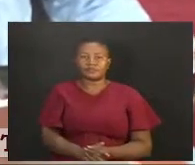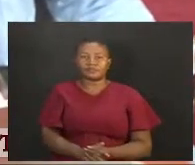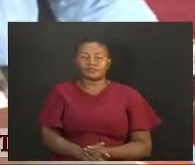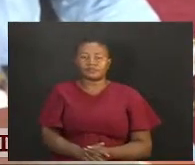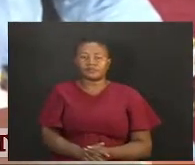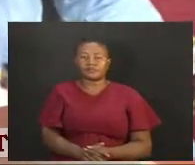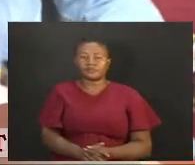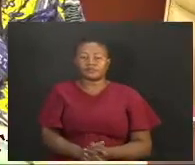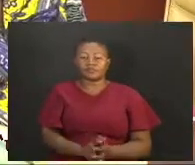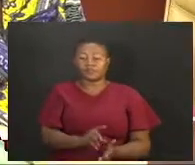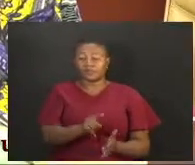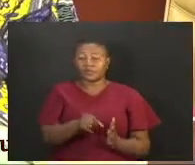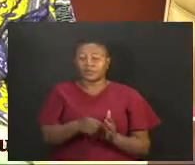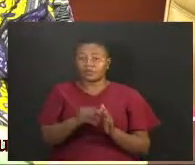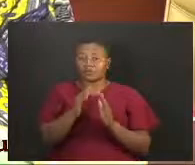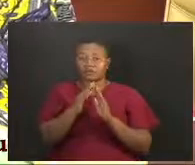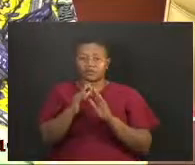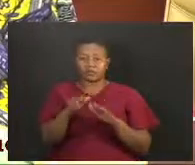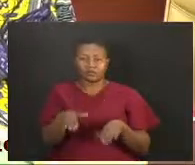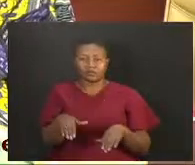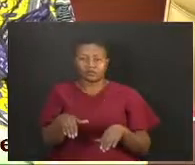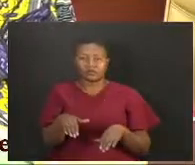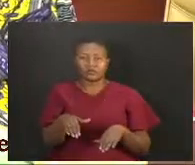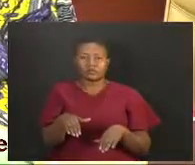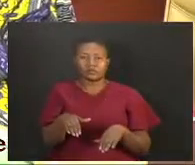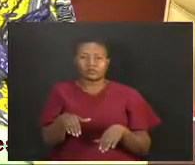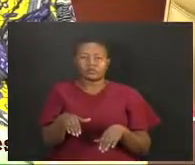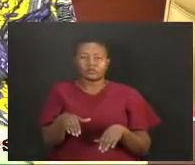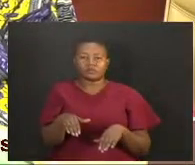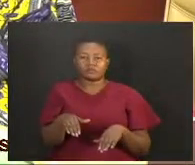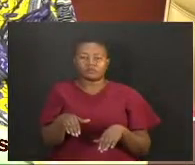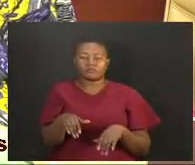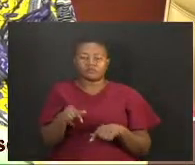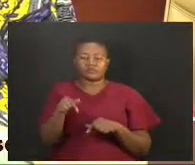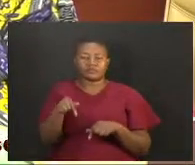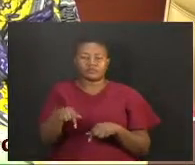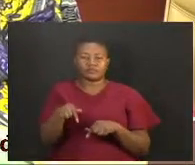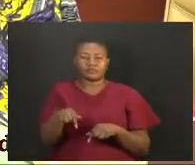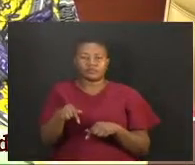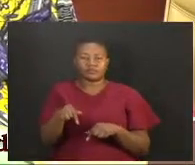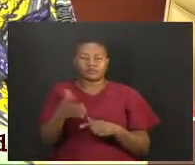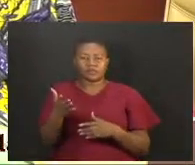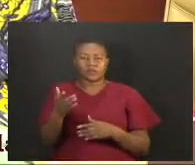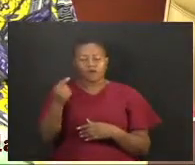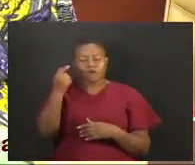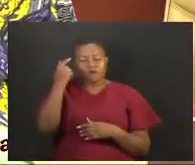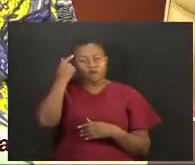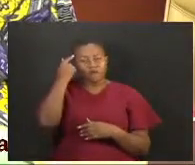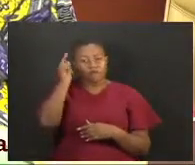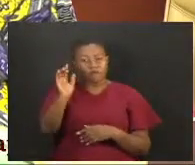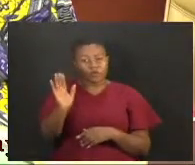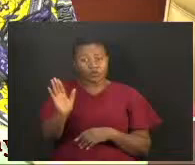this house is a house of procedure.